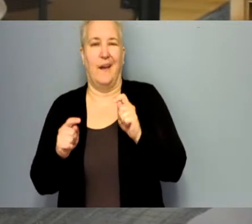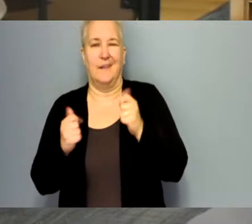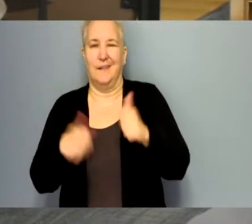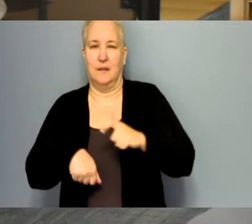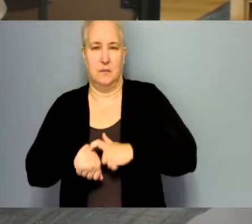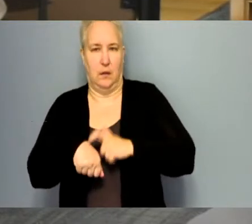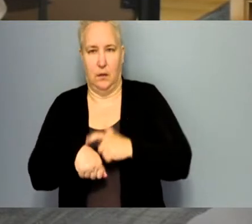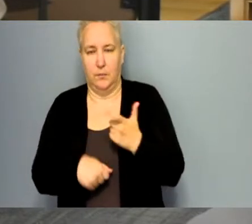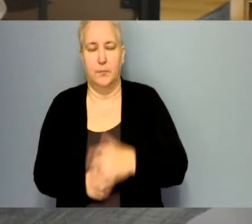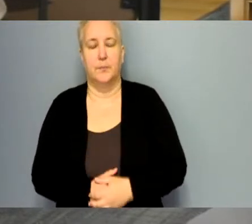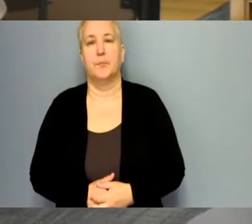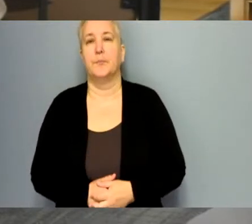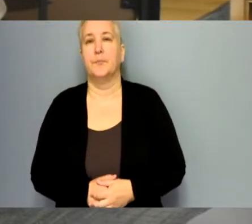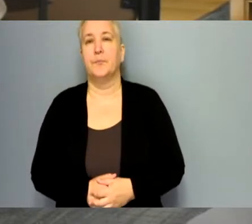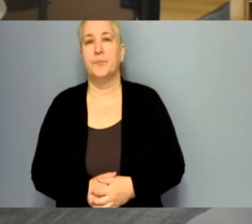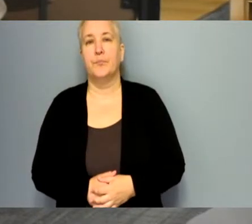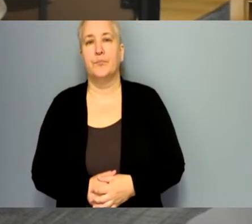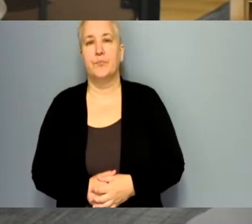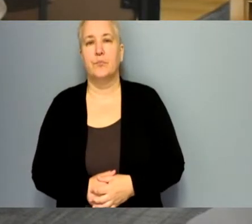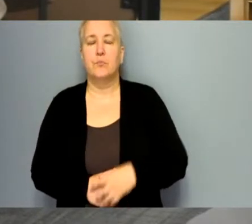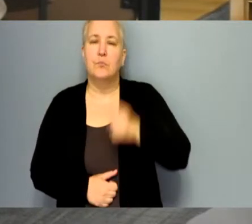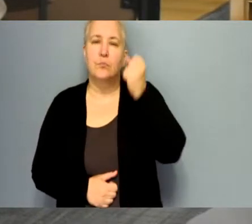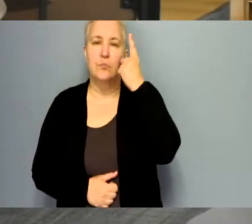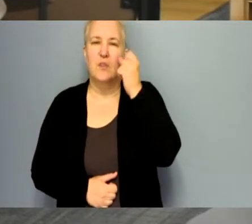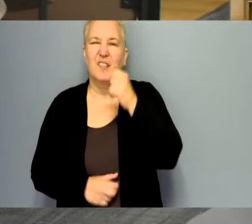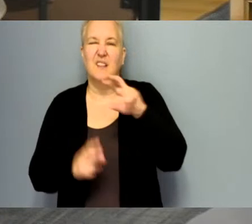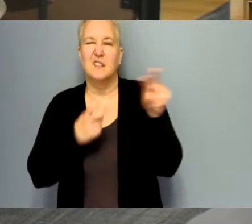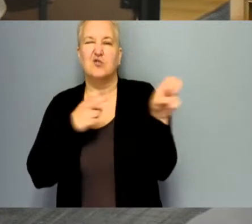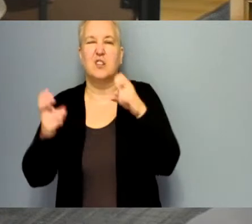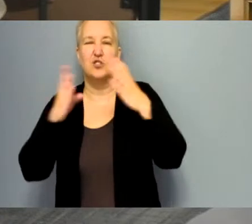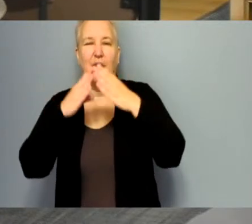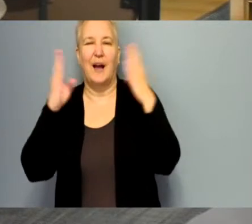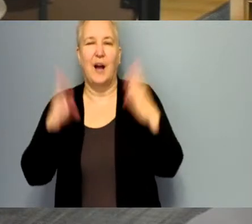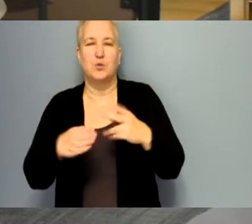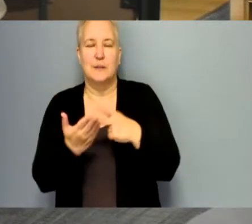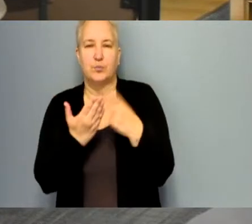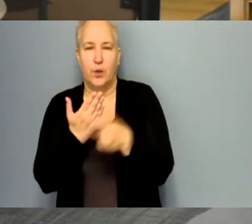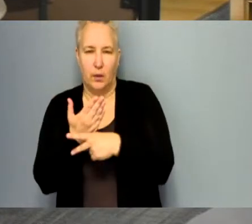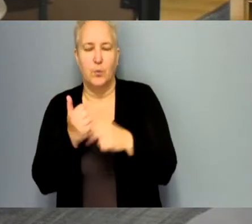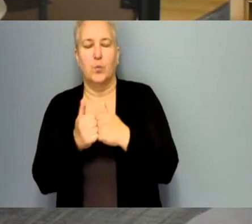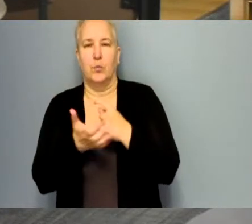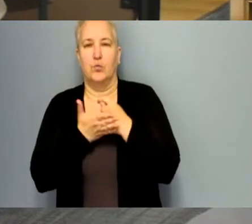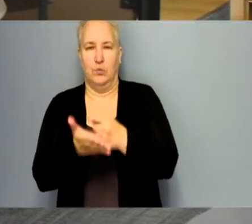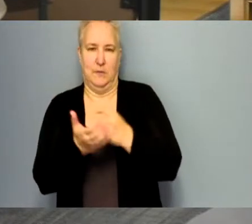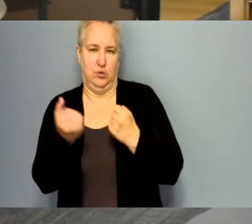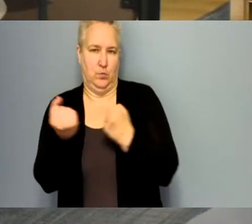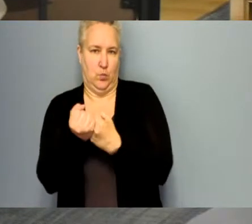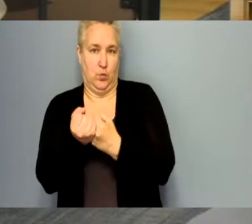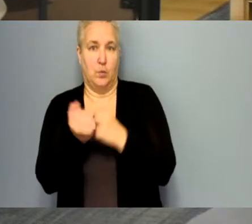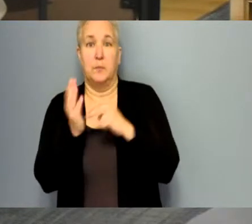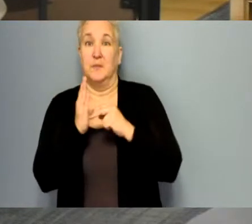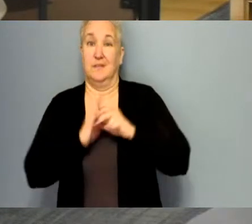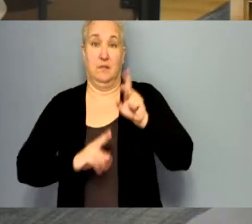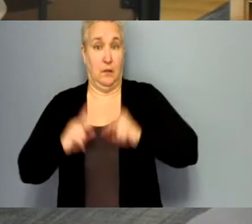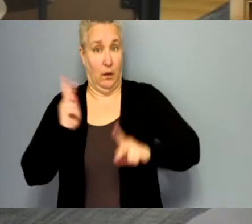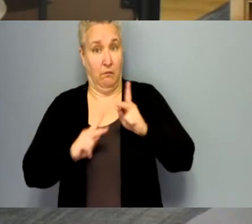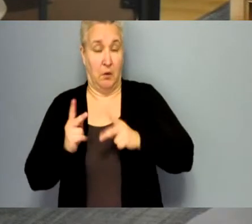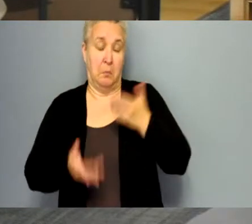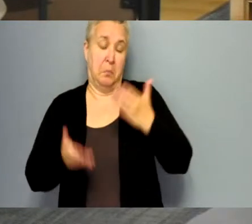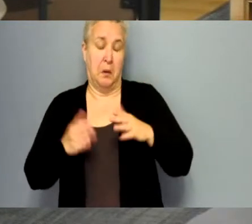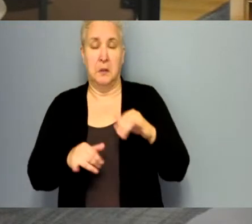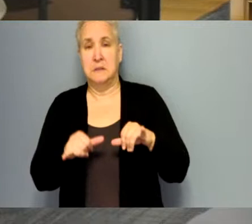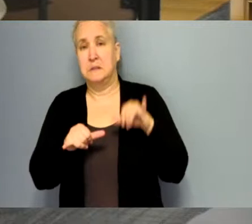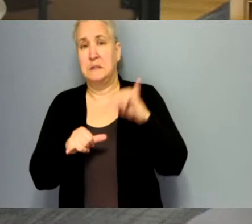and that will be a transitional housing program with treatment support. So individuals may spend 9 to